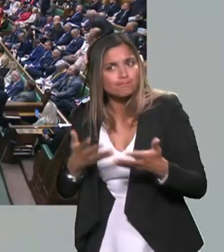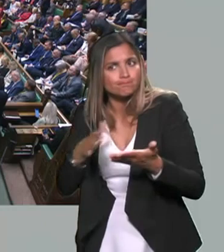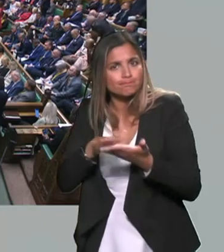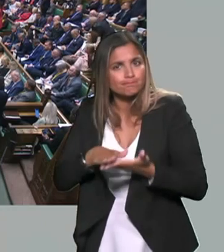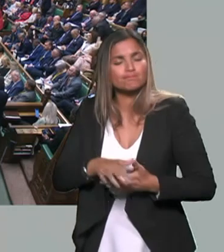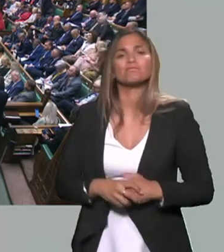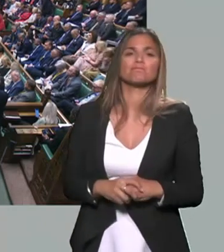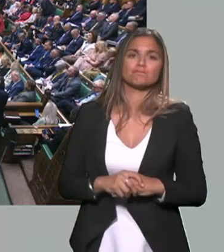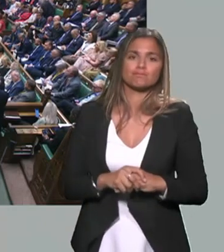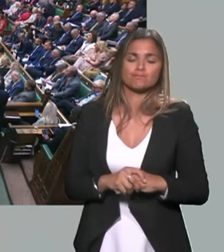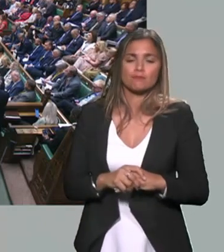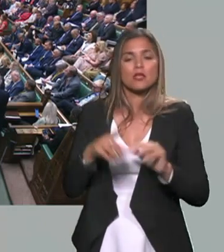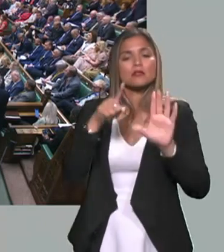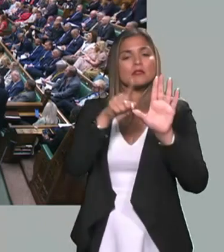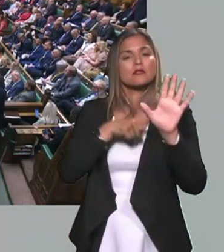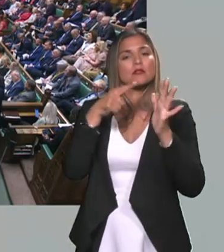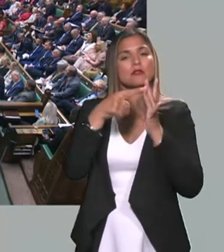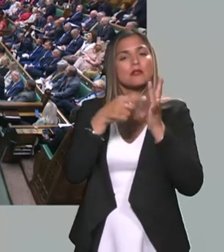Jacobian.